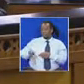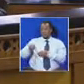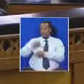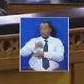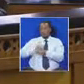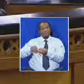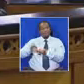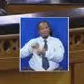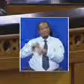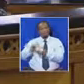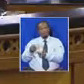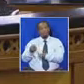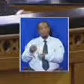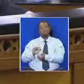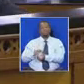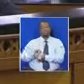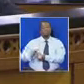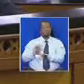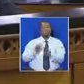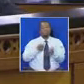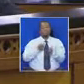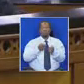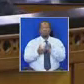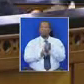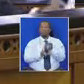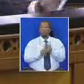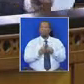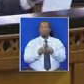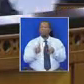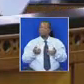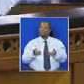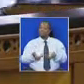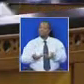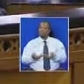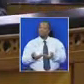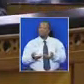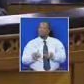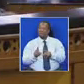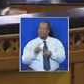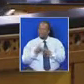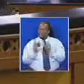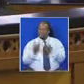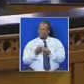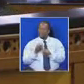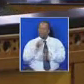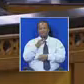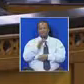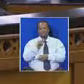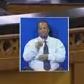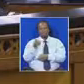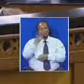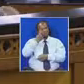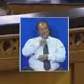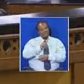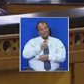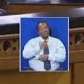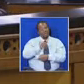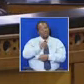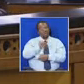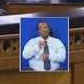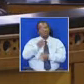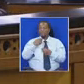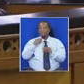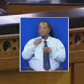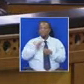its tentacles around the state, by not paying service providers within 30 days as mandated by law, thus pushing them into